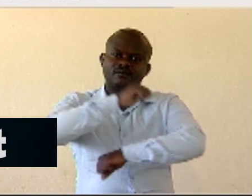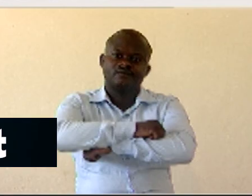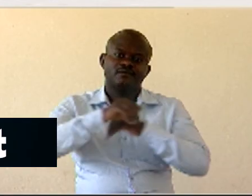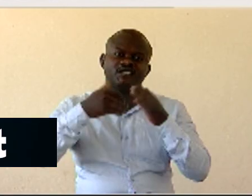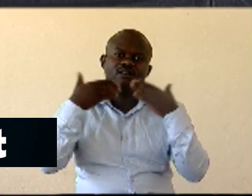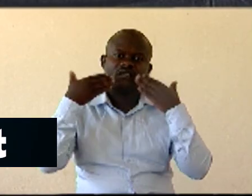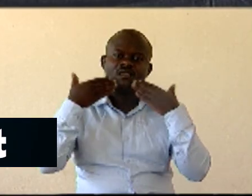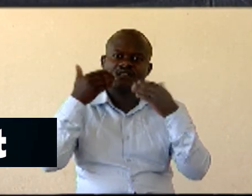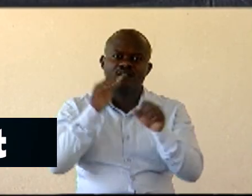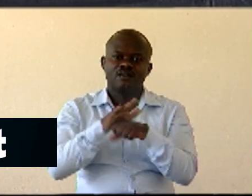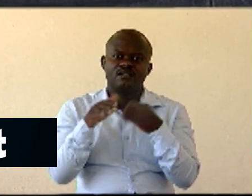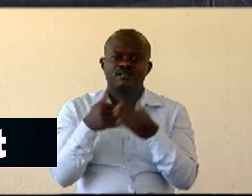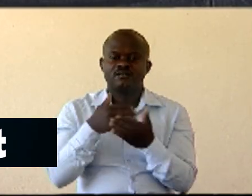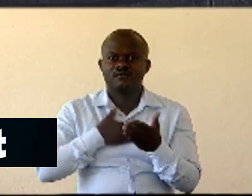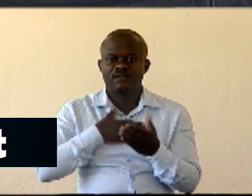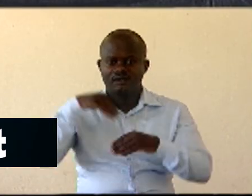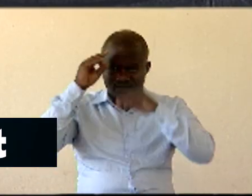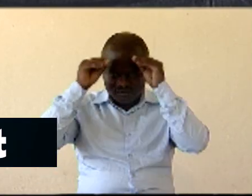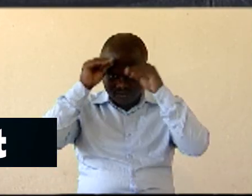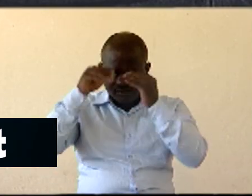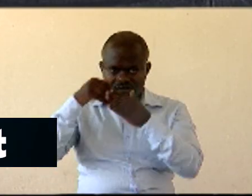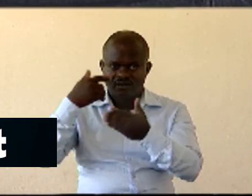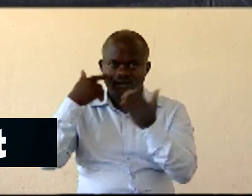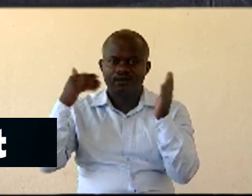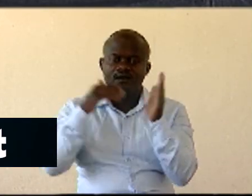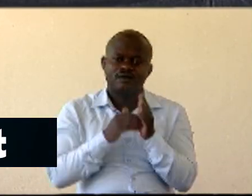very much for being with me in my lesson. And